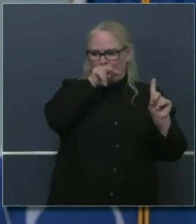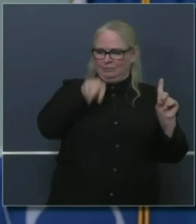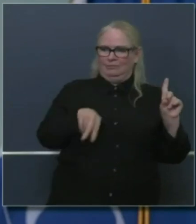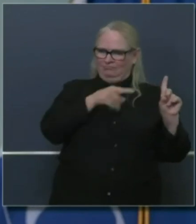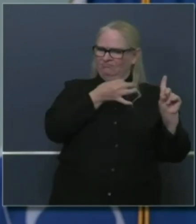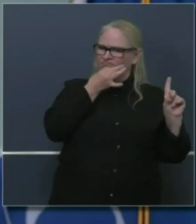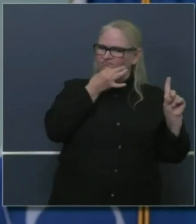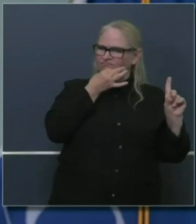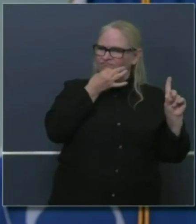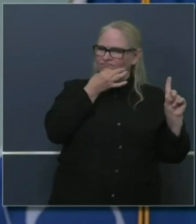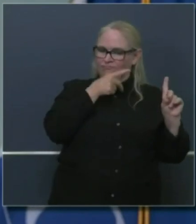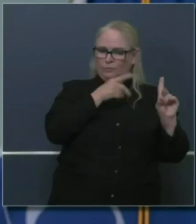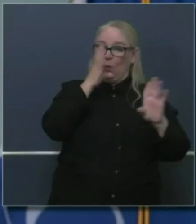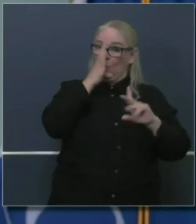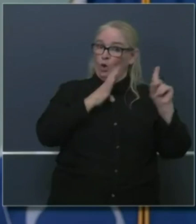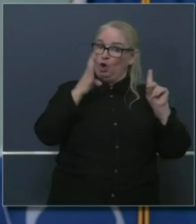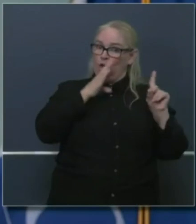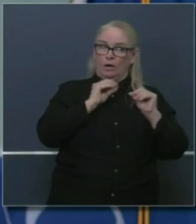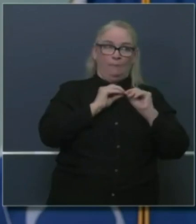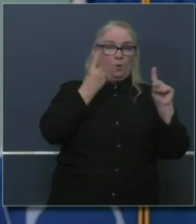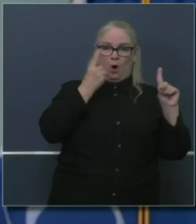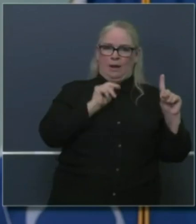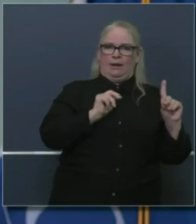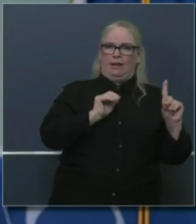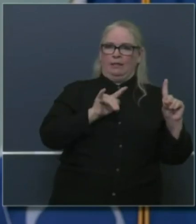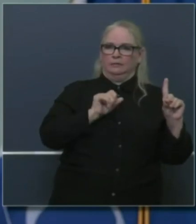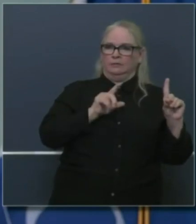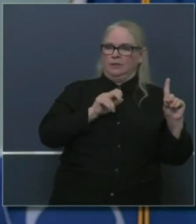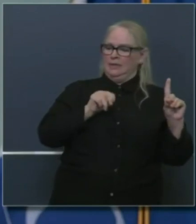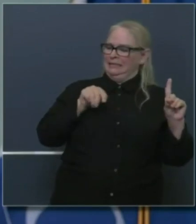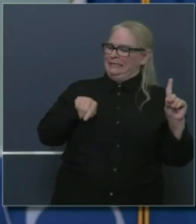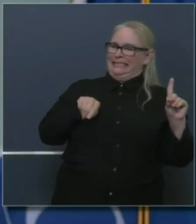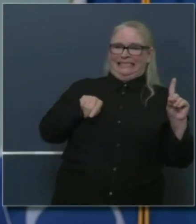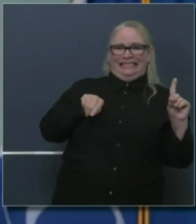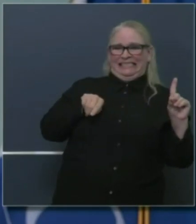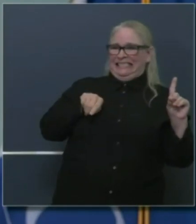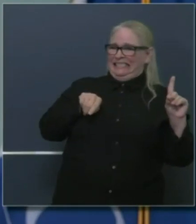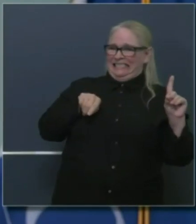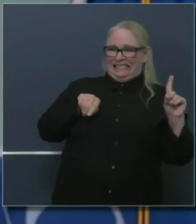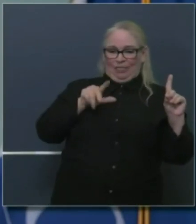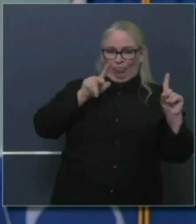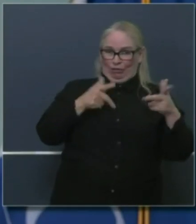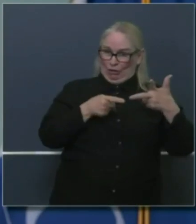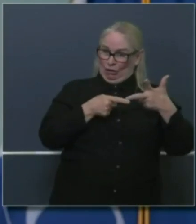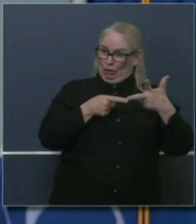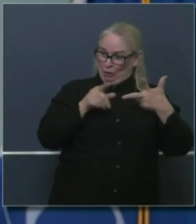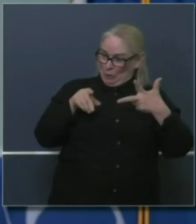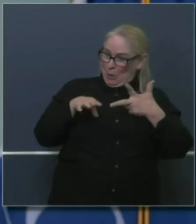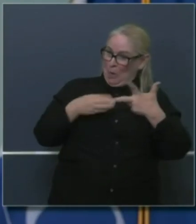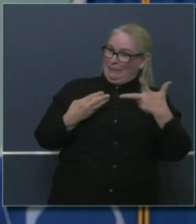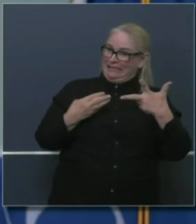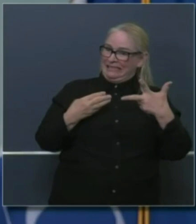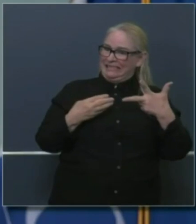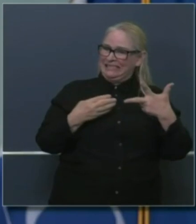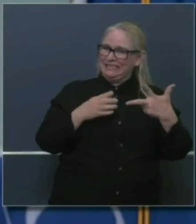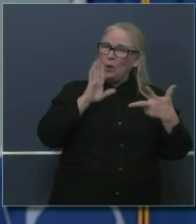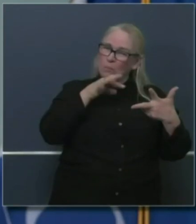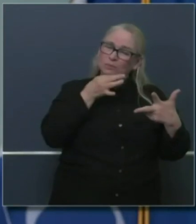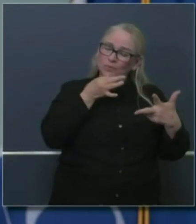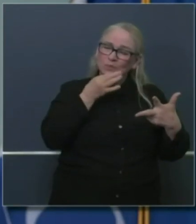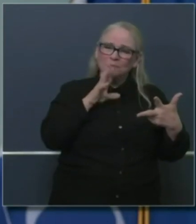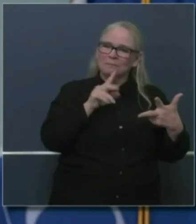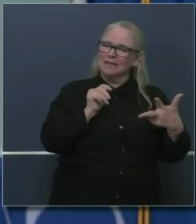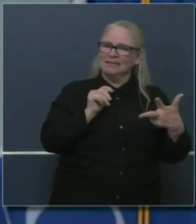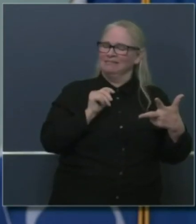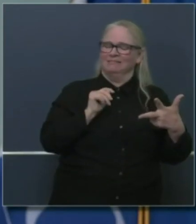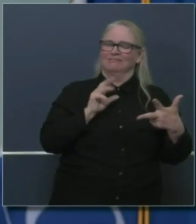worried about moving precipitously into that next phase. We hope to get it in the next new phase shortly, but right now, all